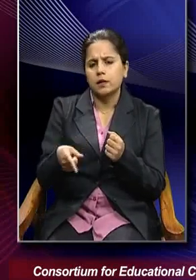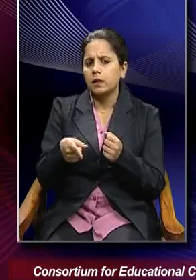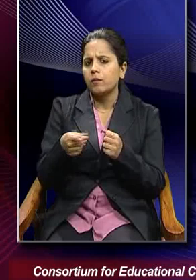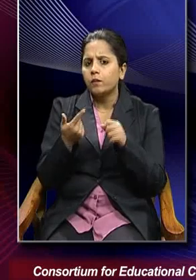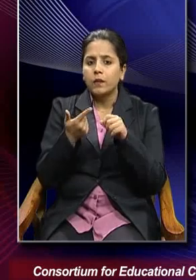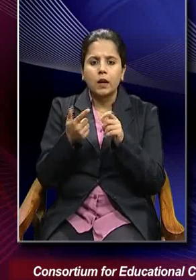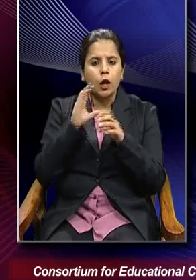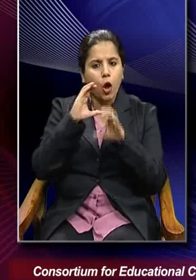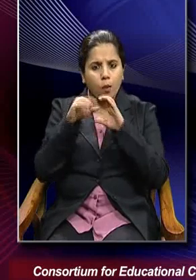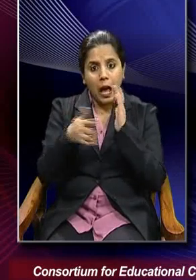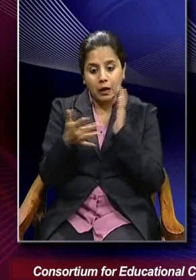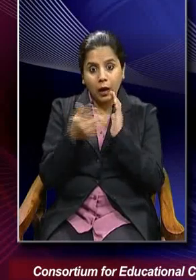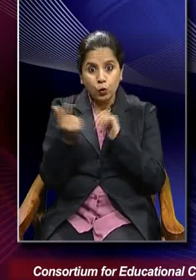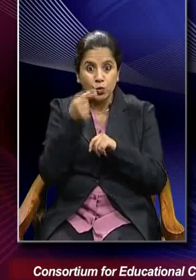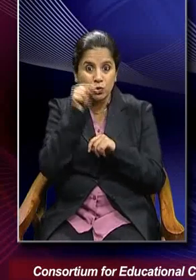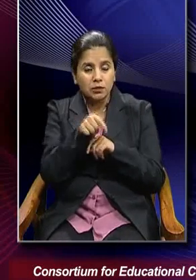telecommunications.